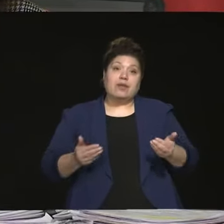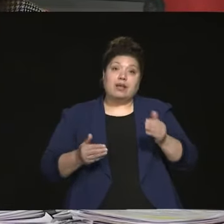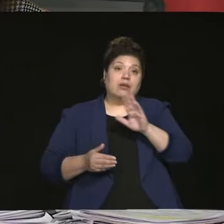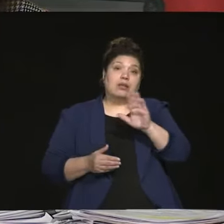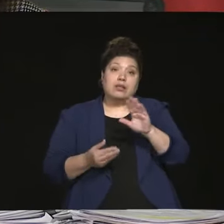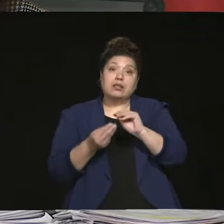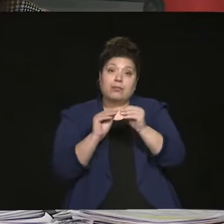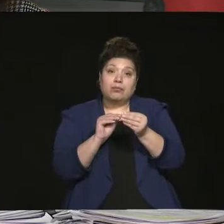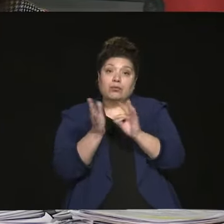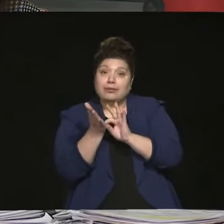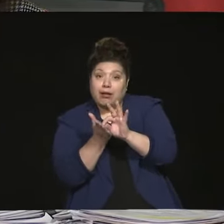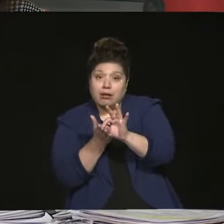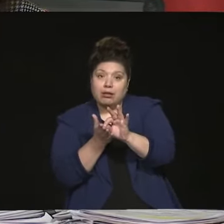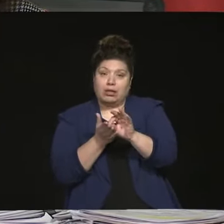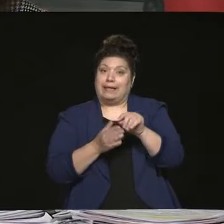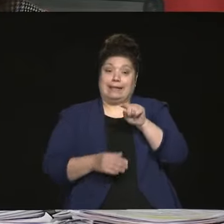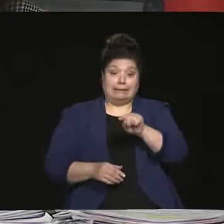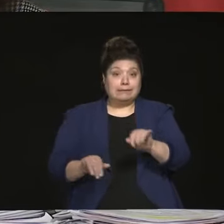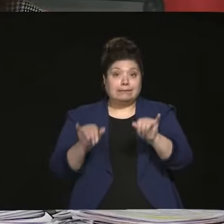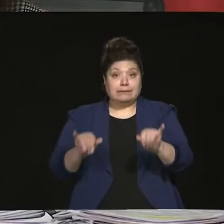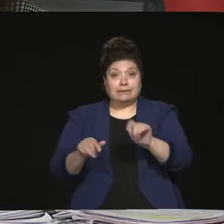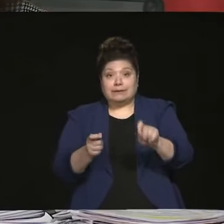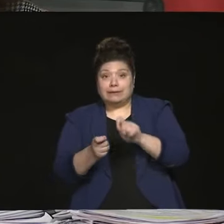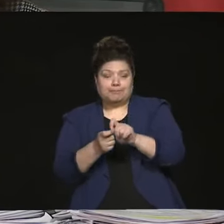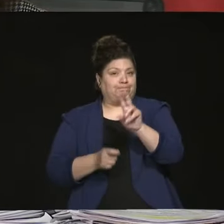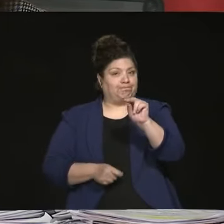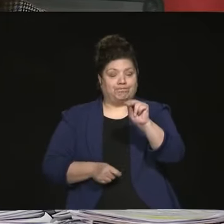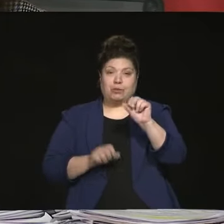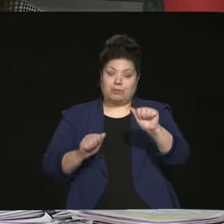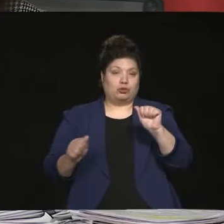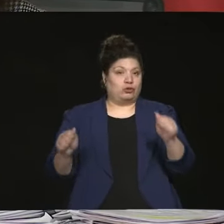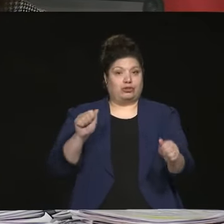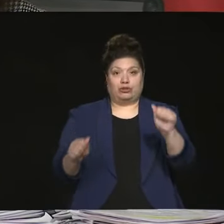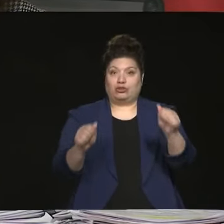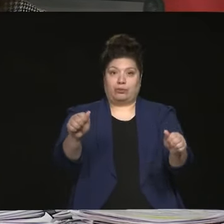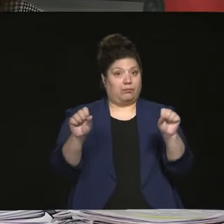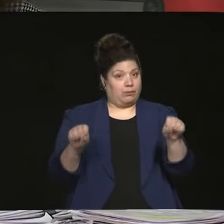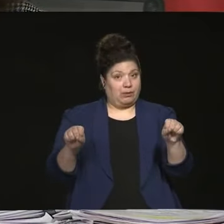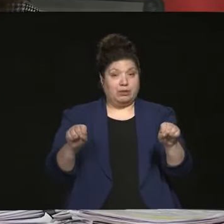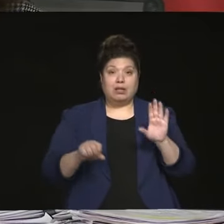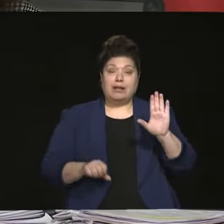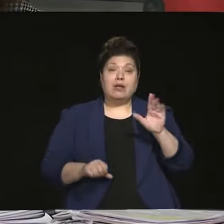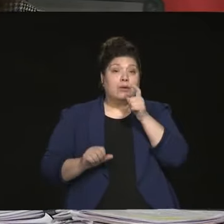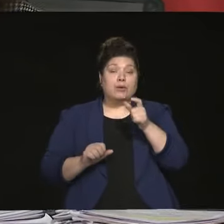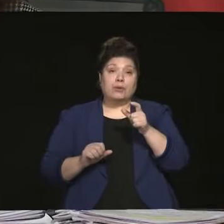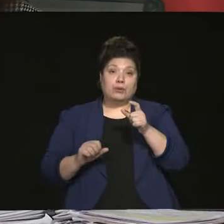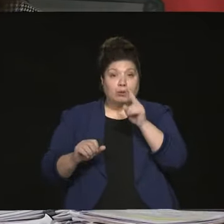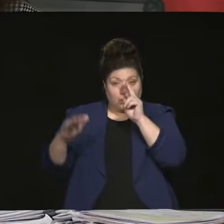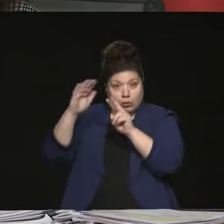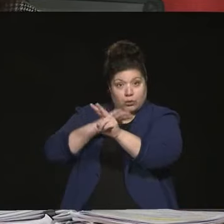ratio changes. So our modelers at the last look are projecting anywhere between